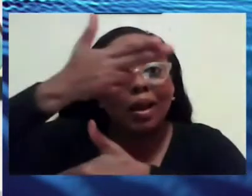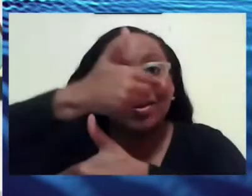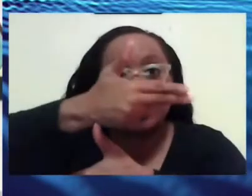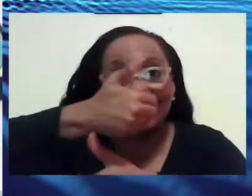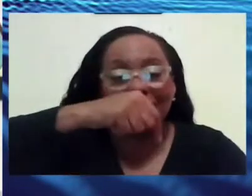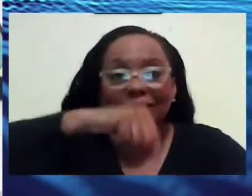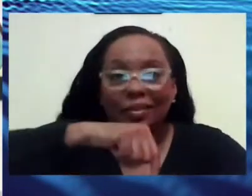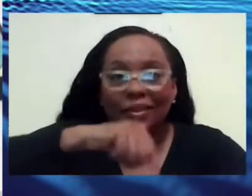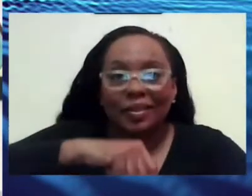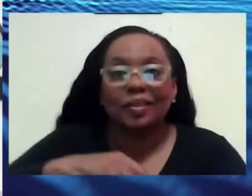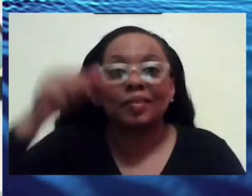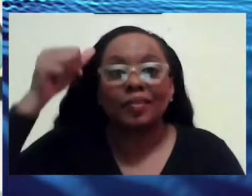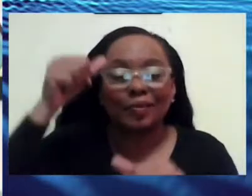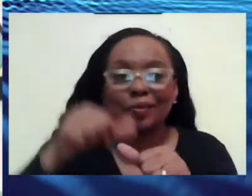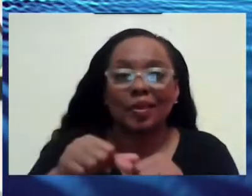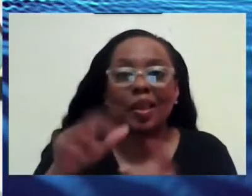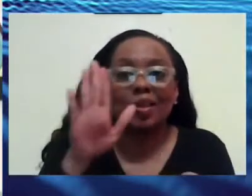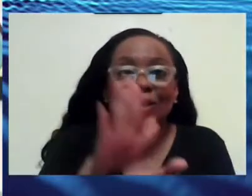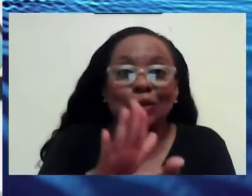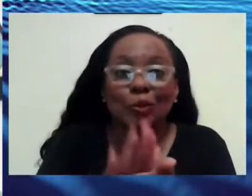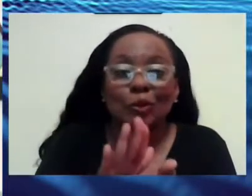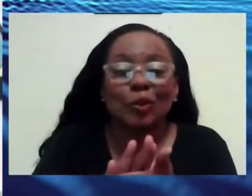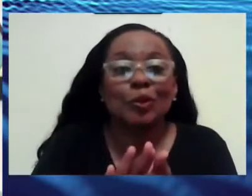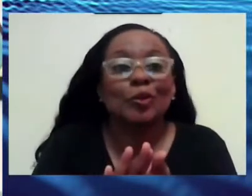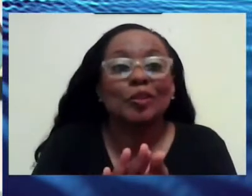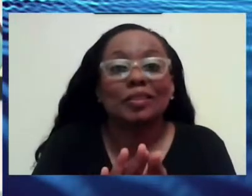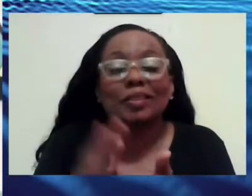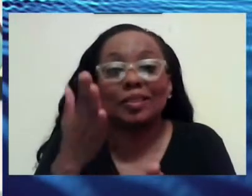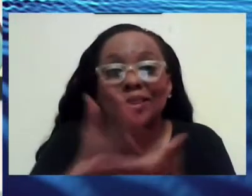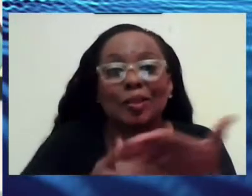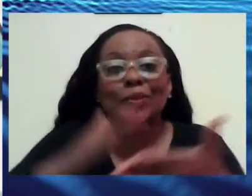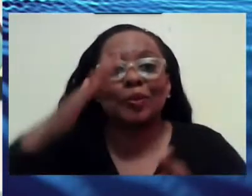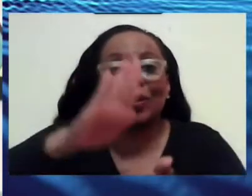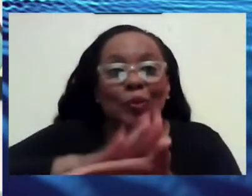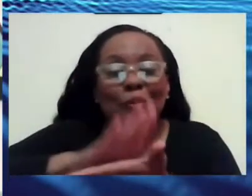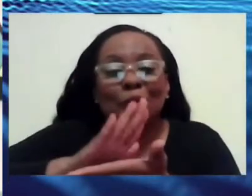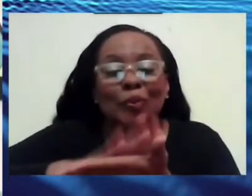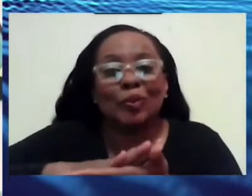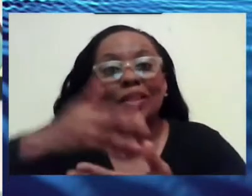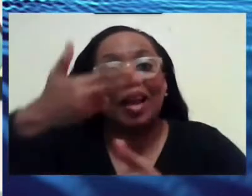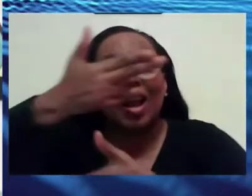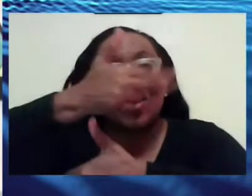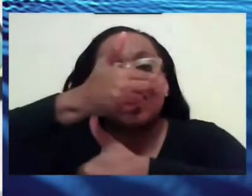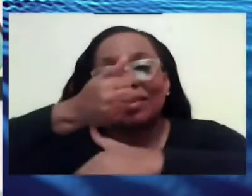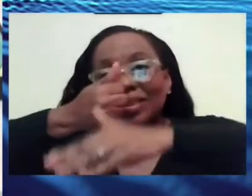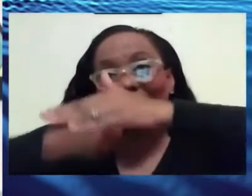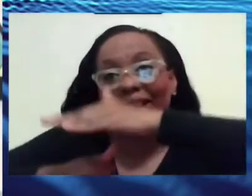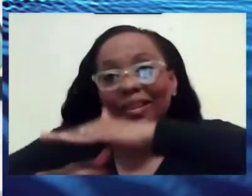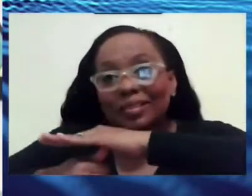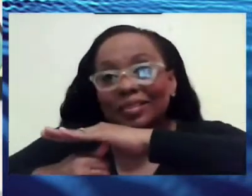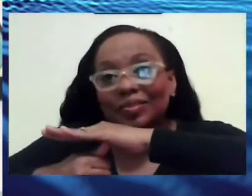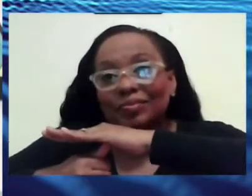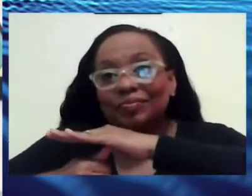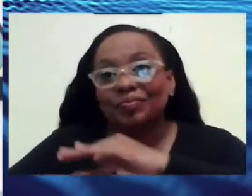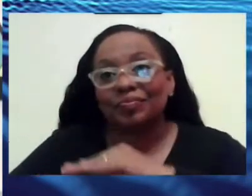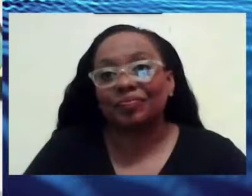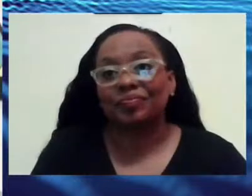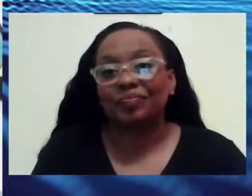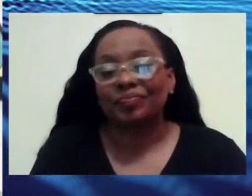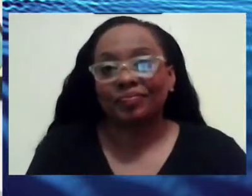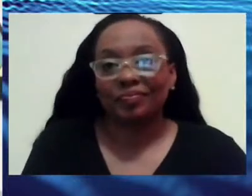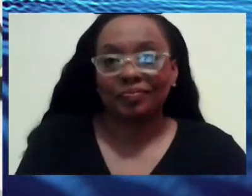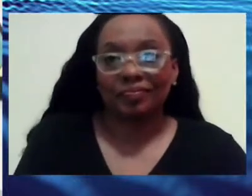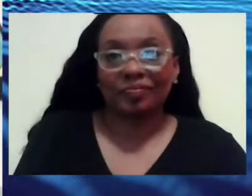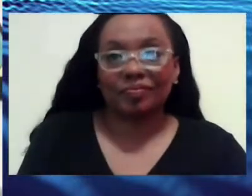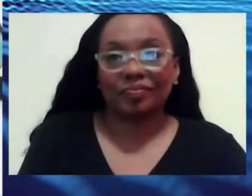schools as institutions, which would also be shelters. And that for us is a major concern, making sure that all of the things